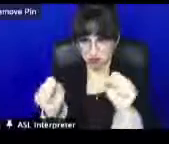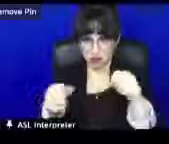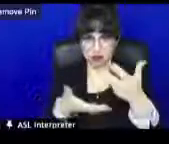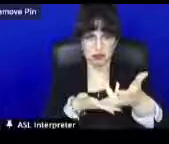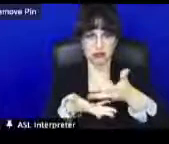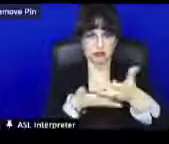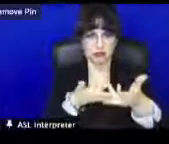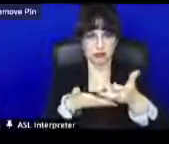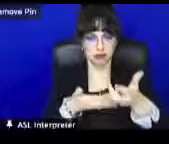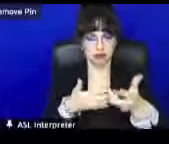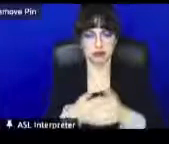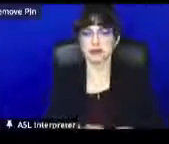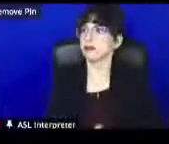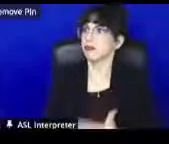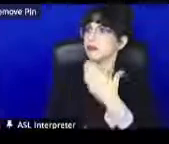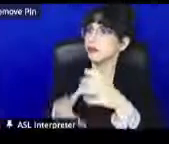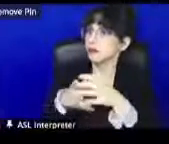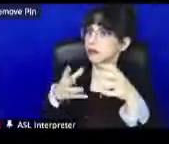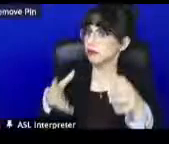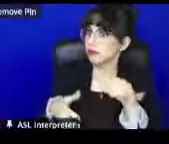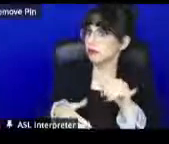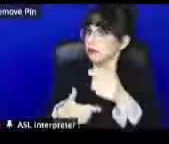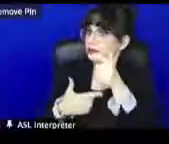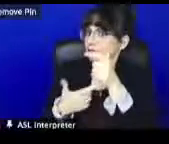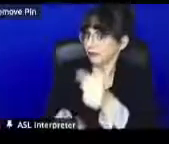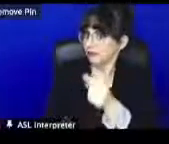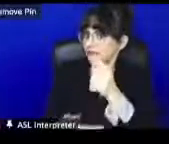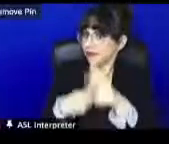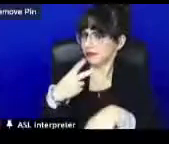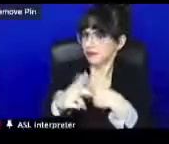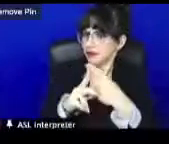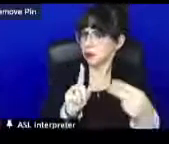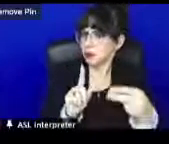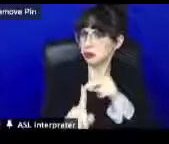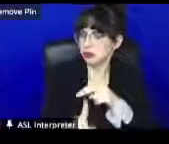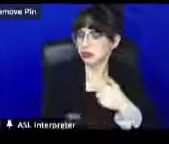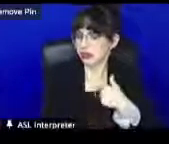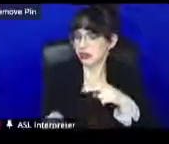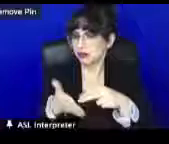Thank you so much. That's actually a interesting kind of perspective. I mean,